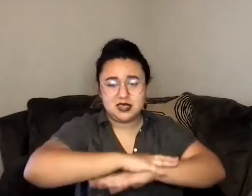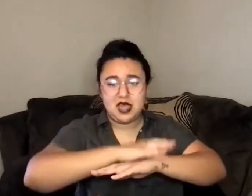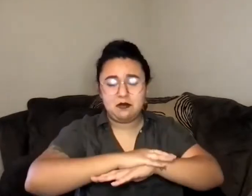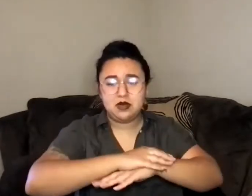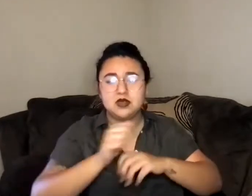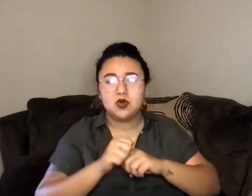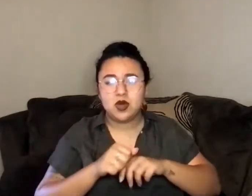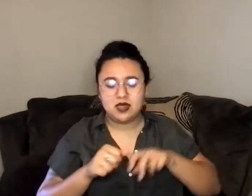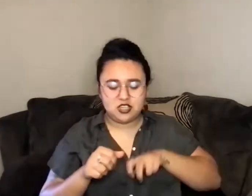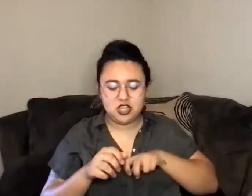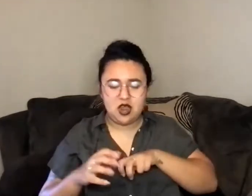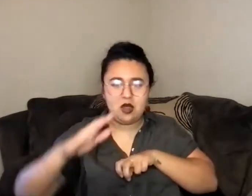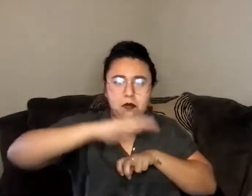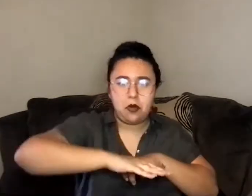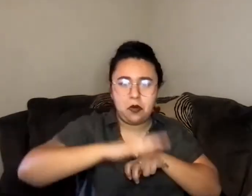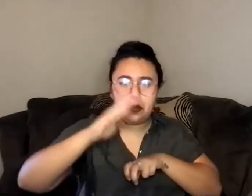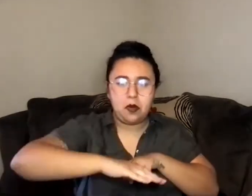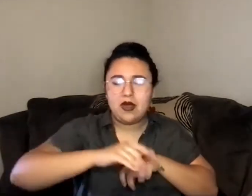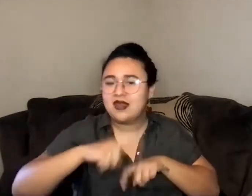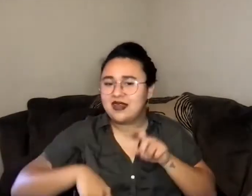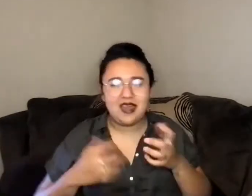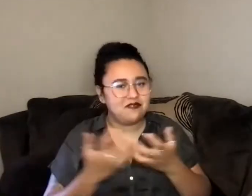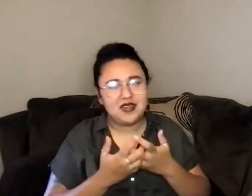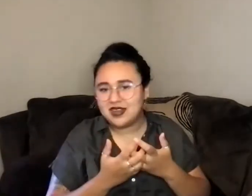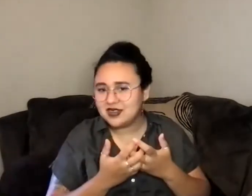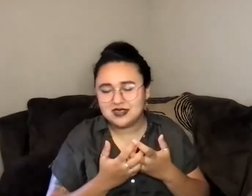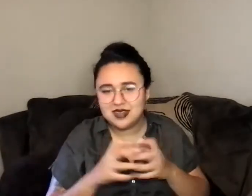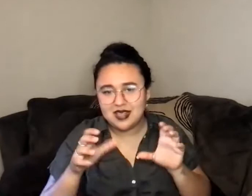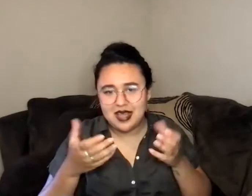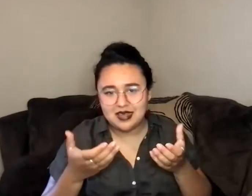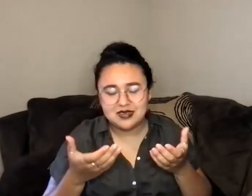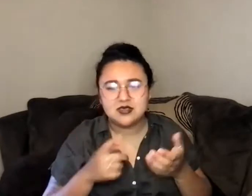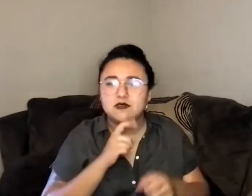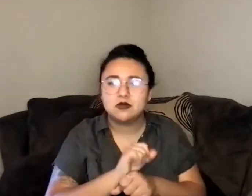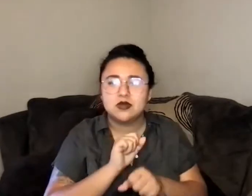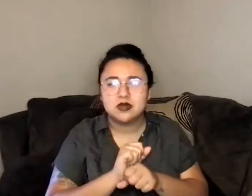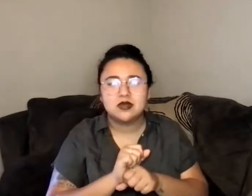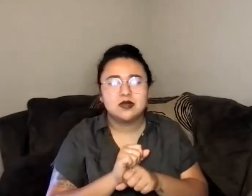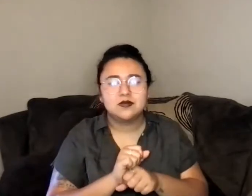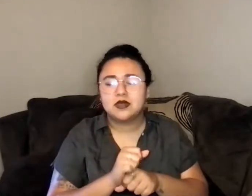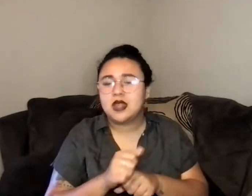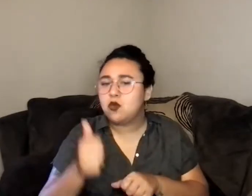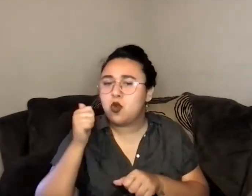seats with attached, right. And you literally can't fit into the classroom, and they won't accommodate, or